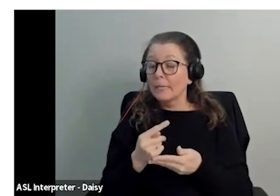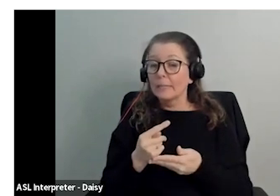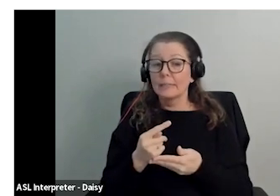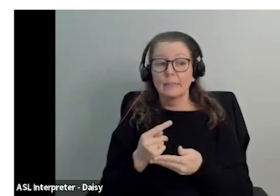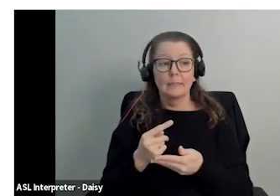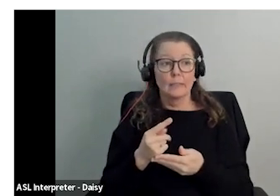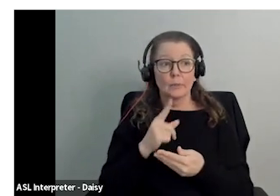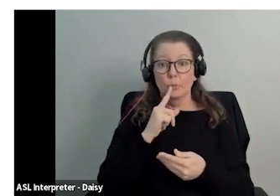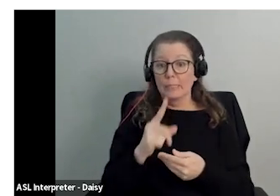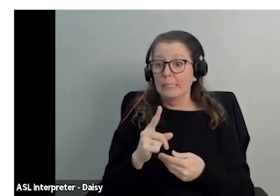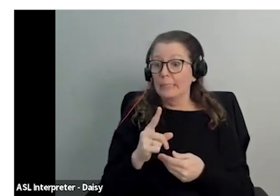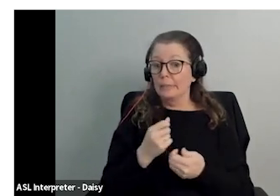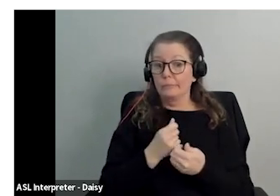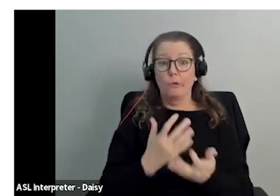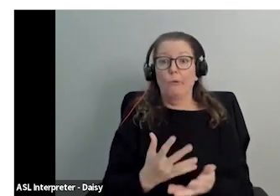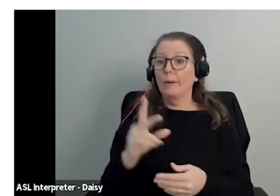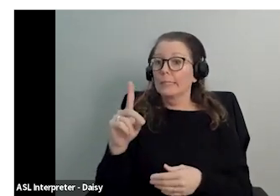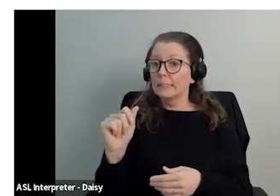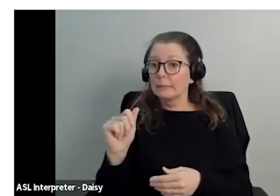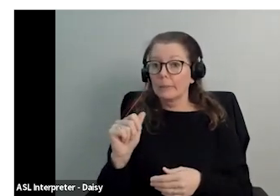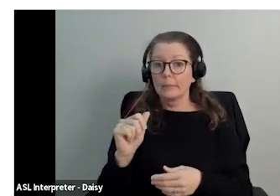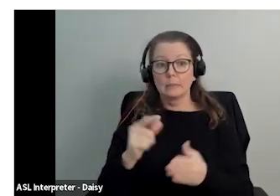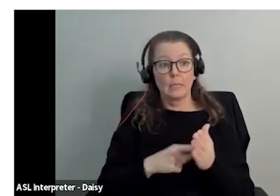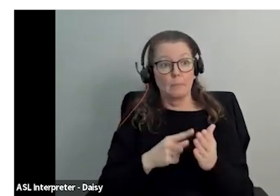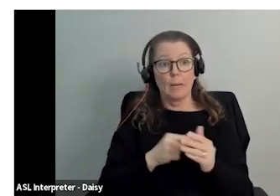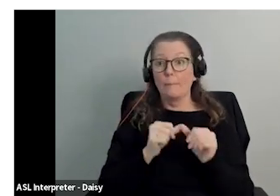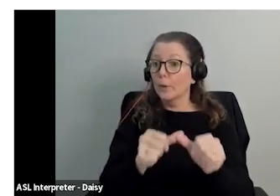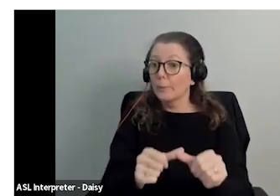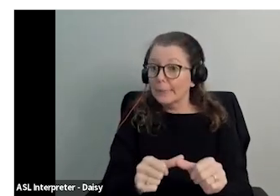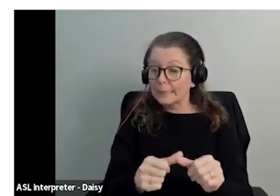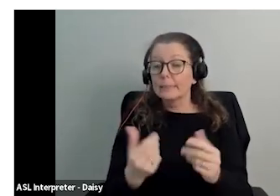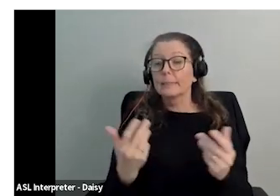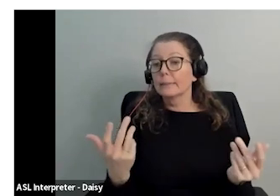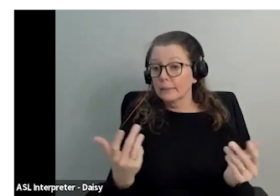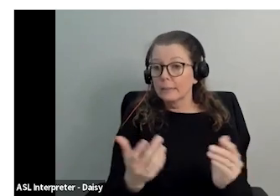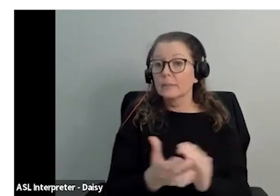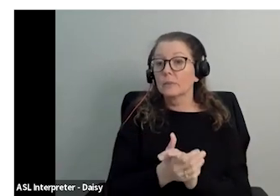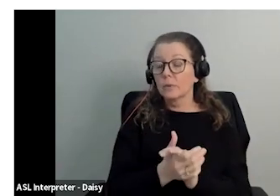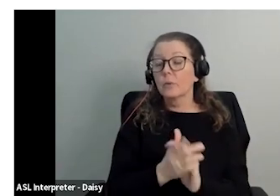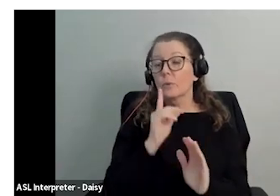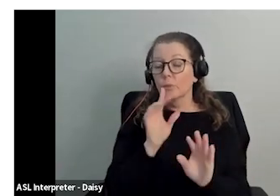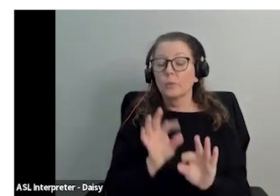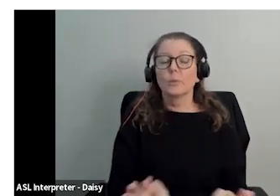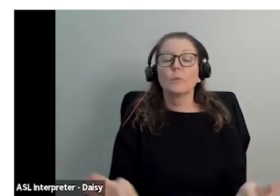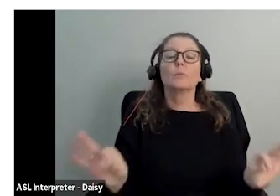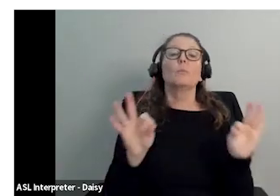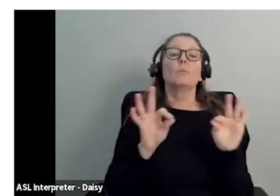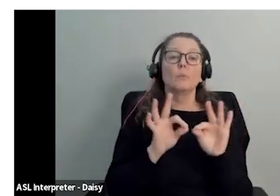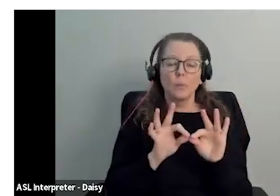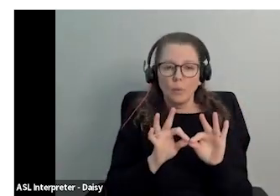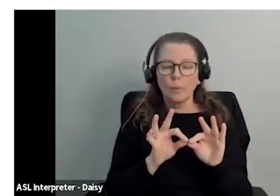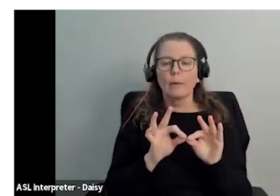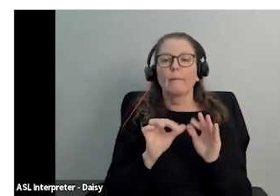be situational, or sometimes those therapies can cause permanent disabilities. And so this is something where it's really important to